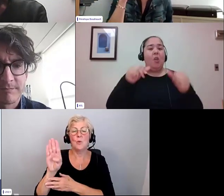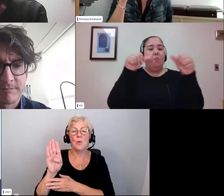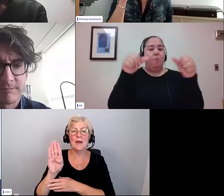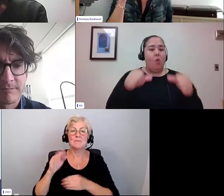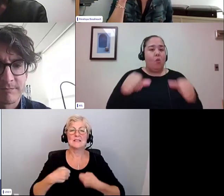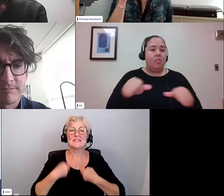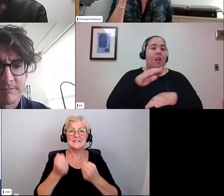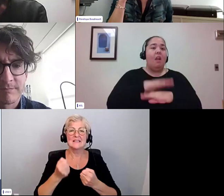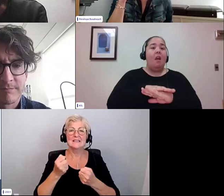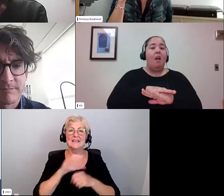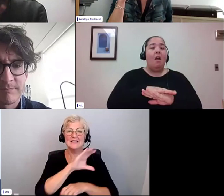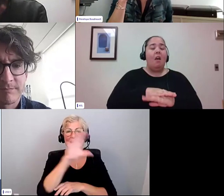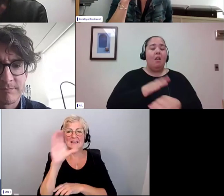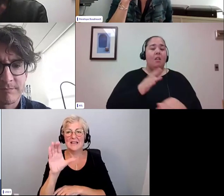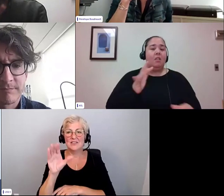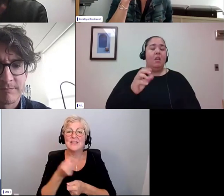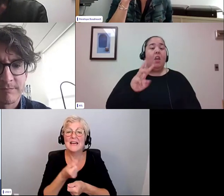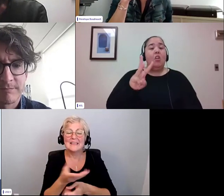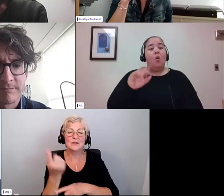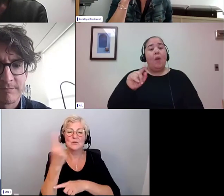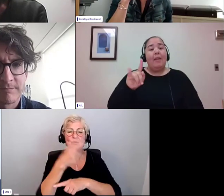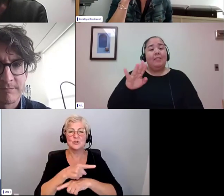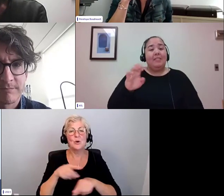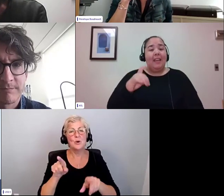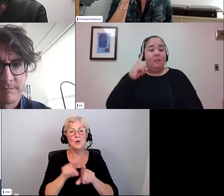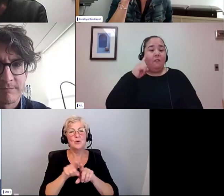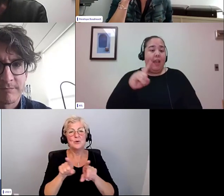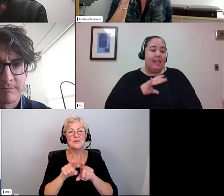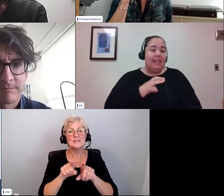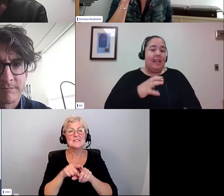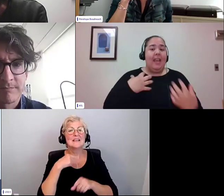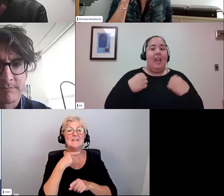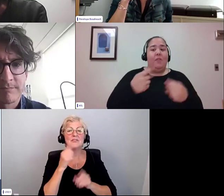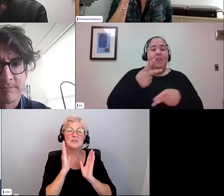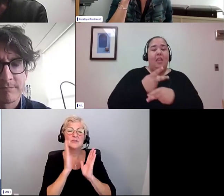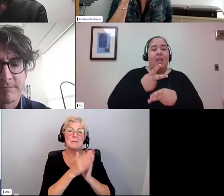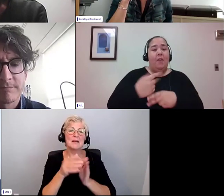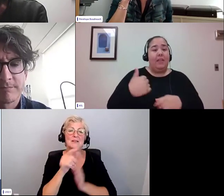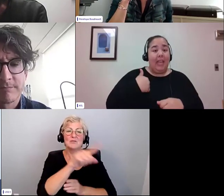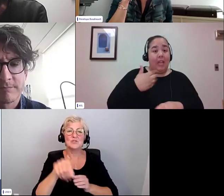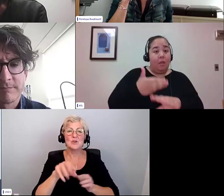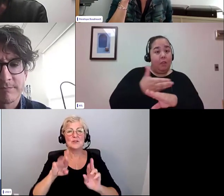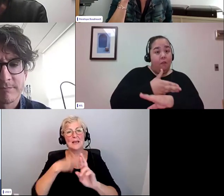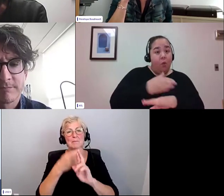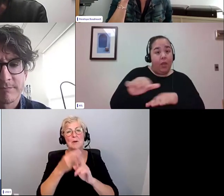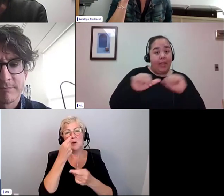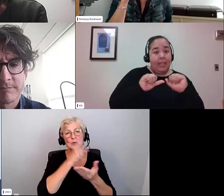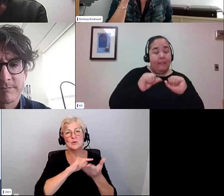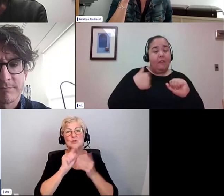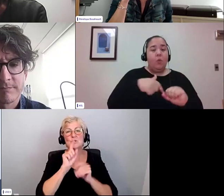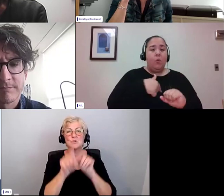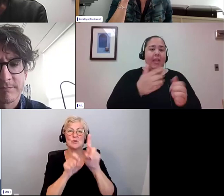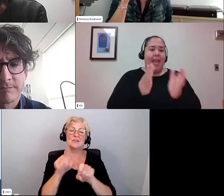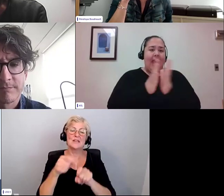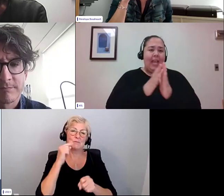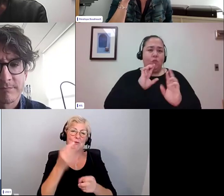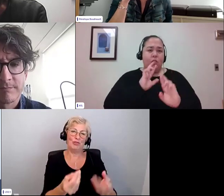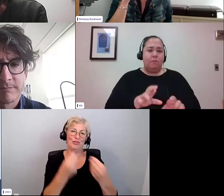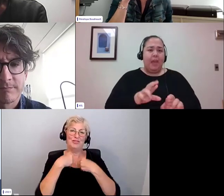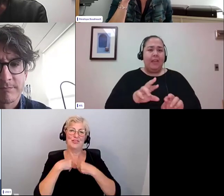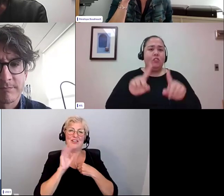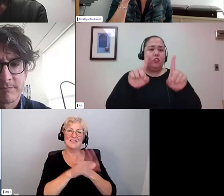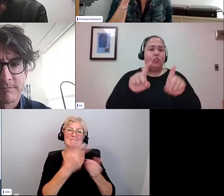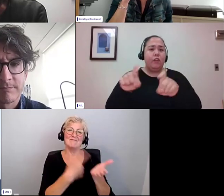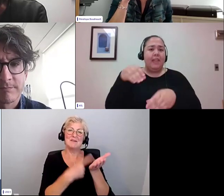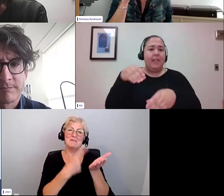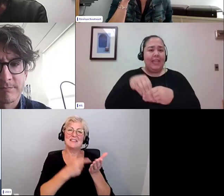the website for Excellence in Healthcare Canada. And before leaving, we ask you to respond to the survey on your screen